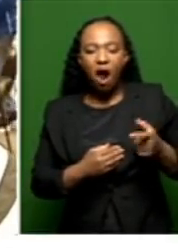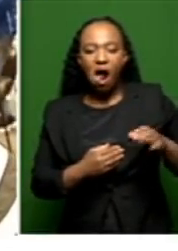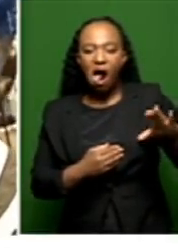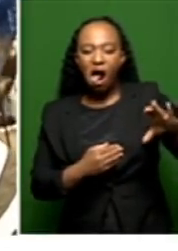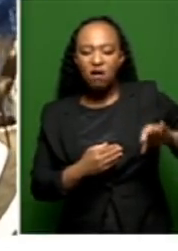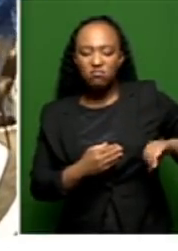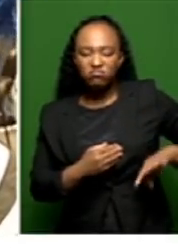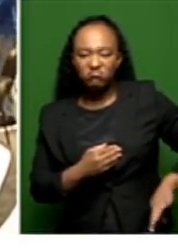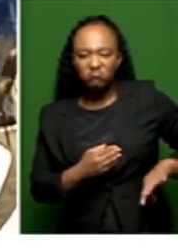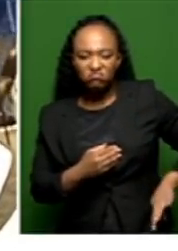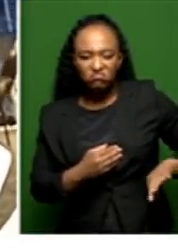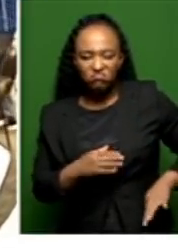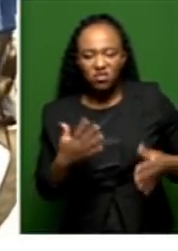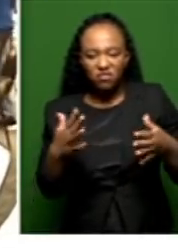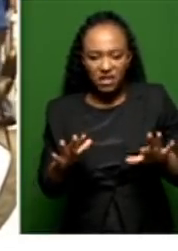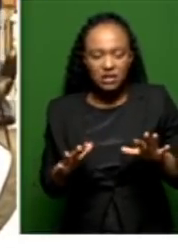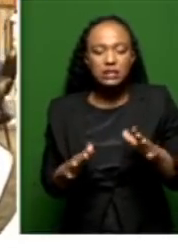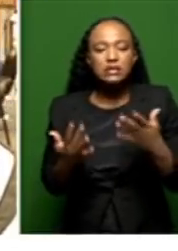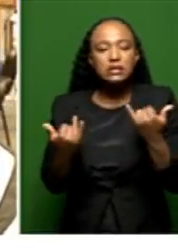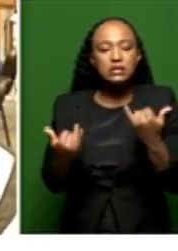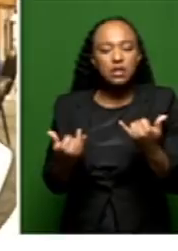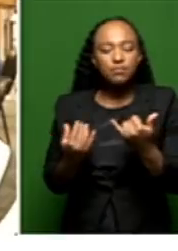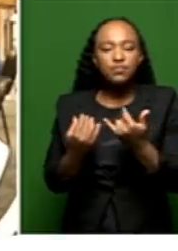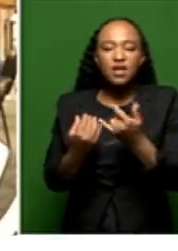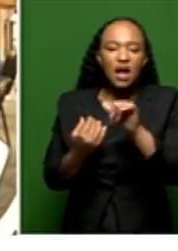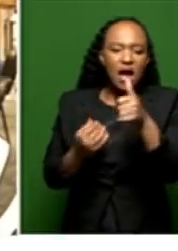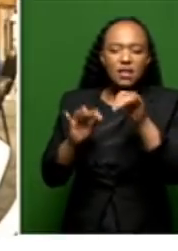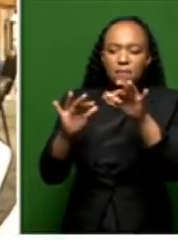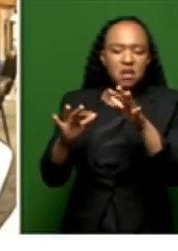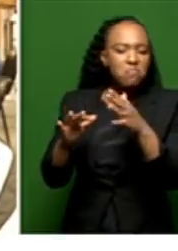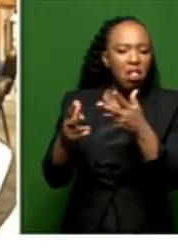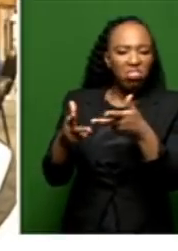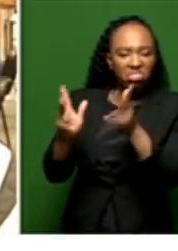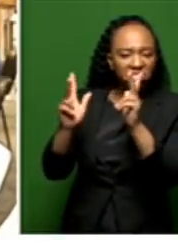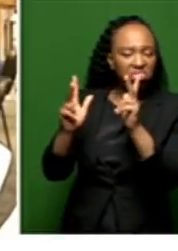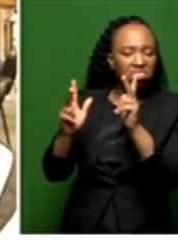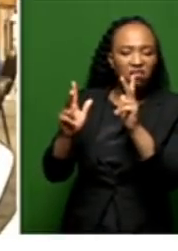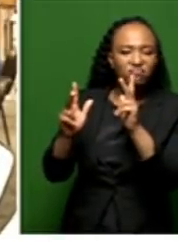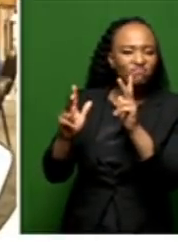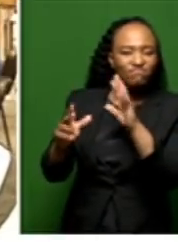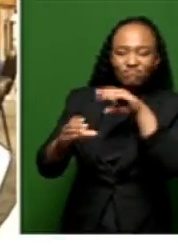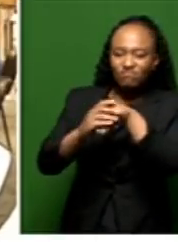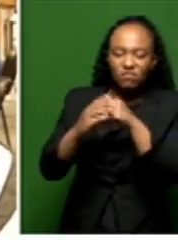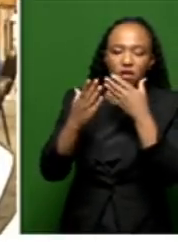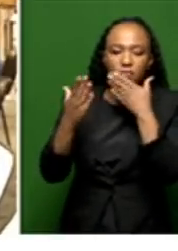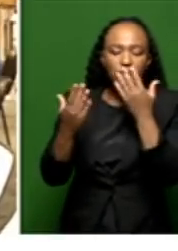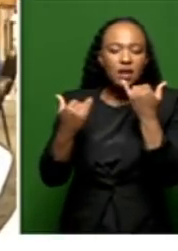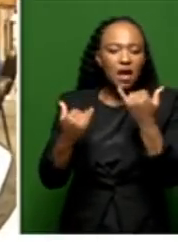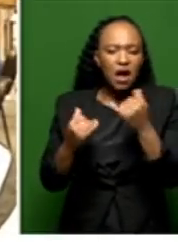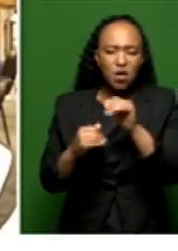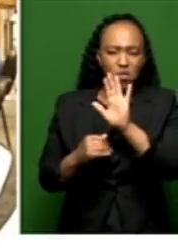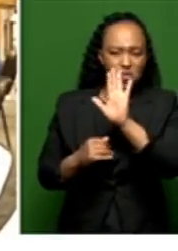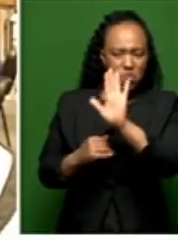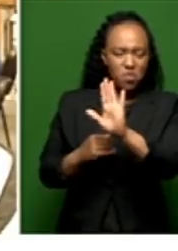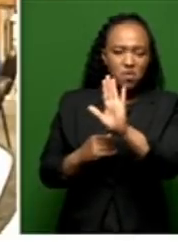patronage lines that then excluded, various people and really just kind of lost their way ideologically and